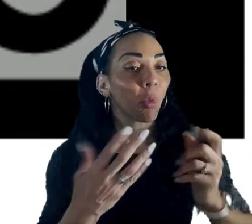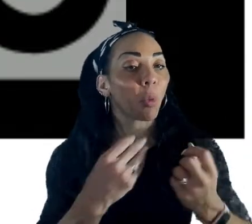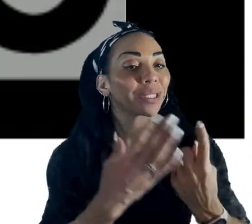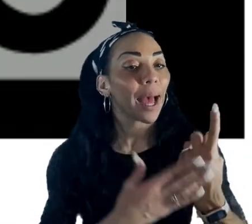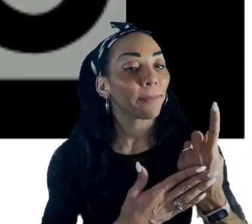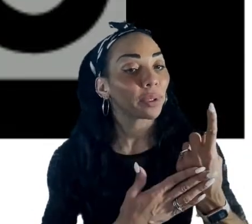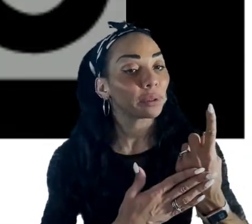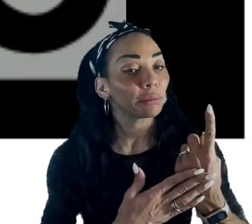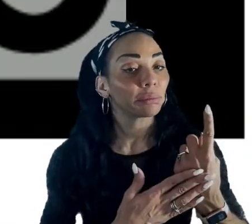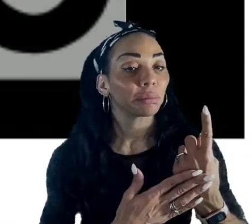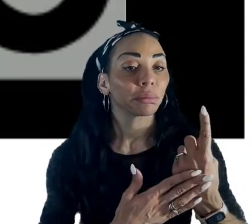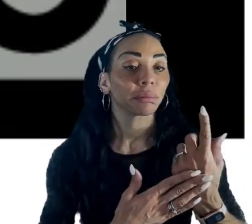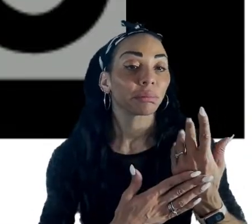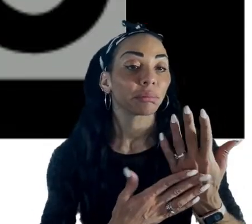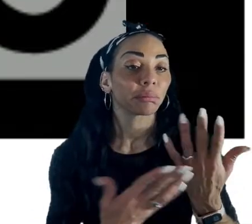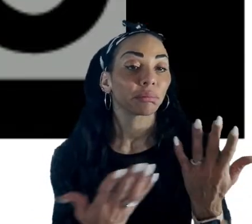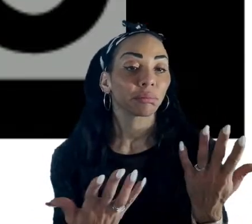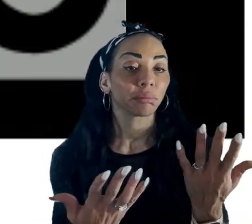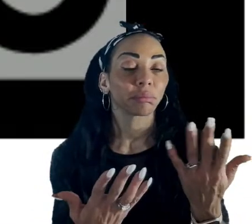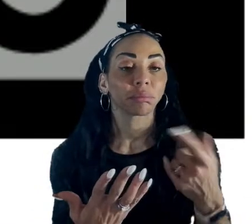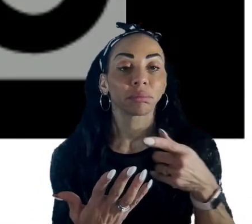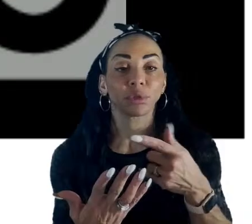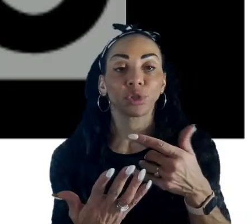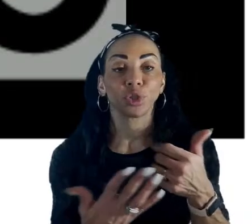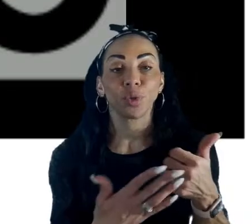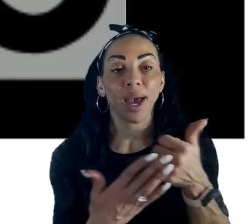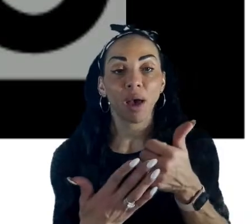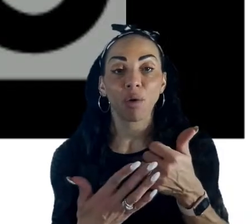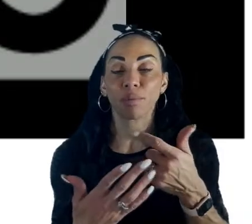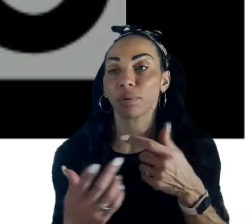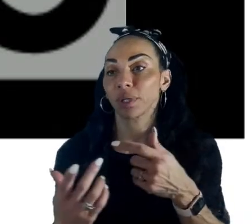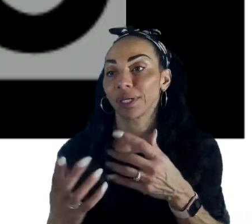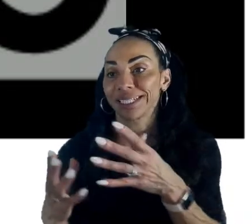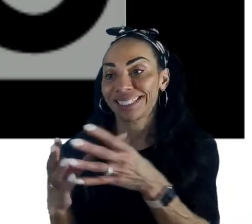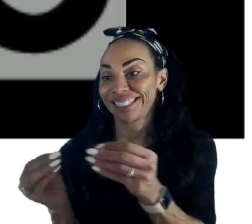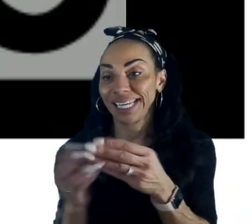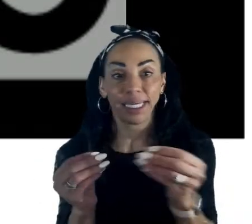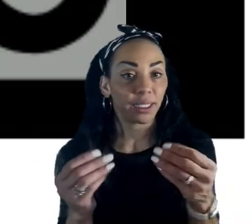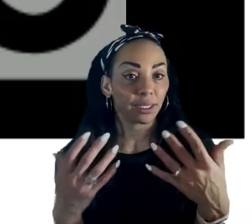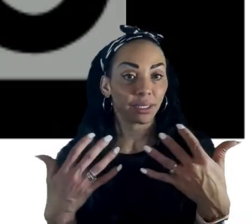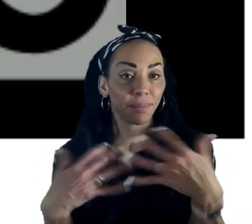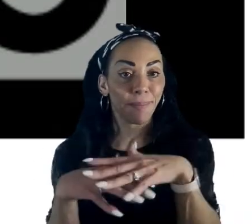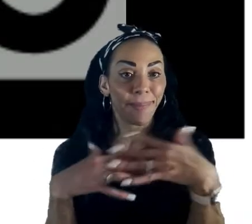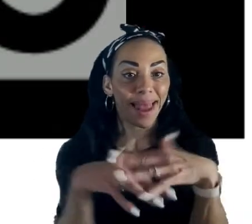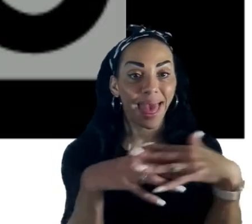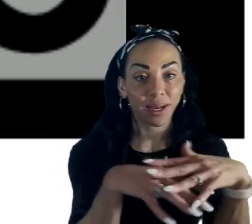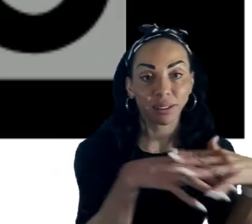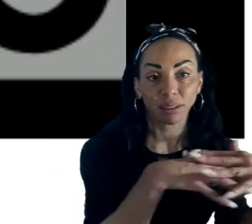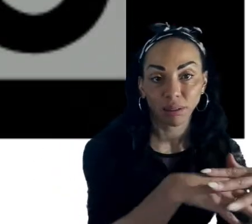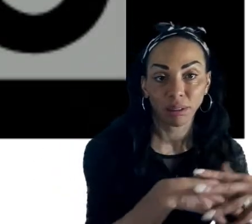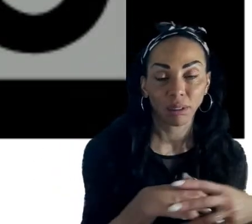segueing from one scene to another. So working with a,